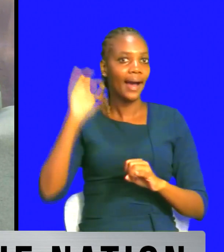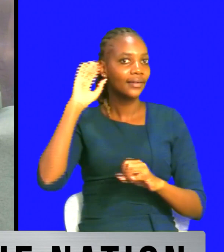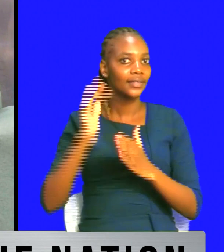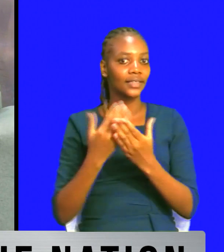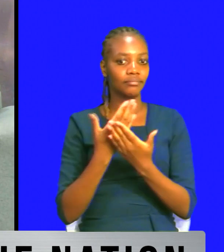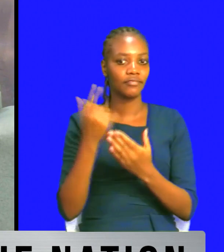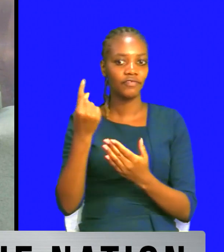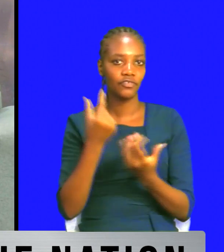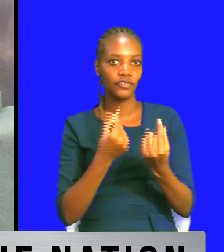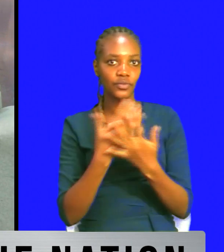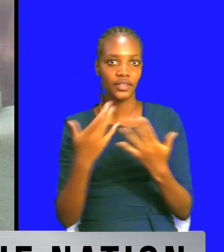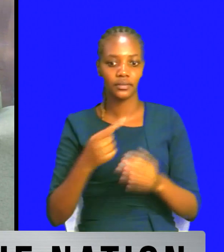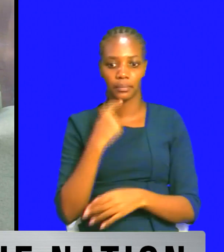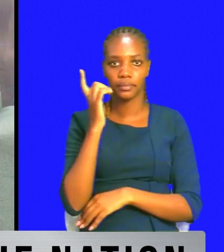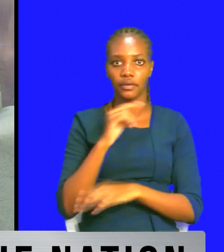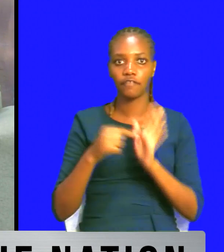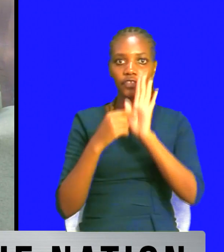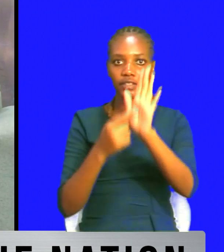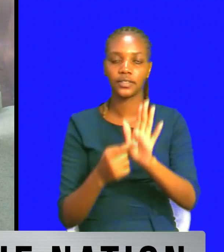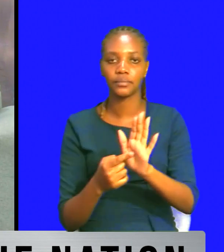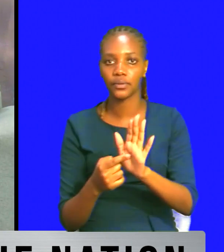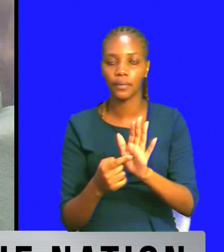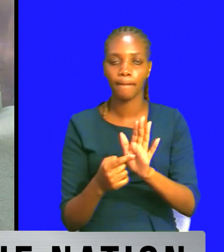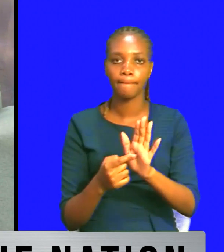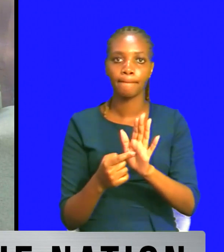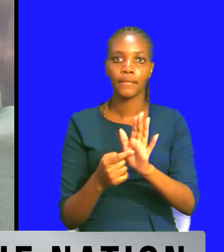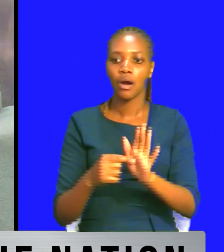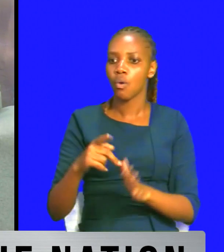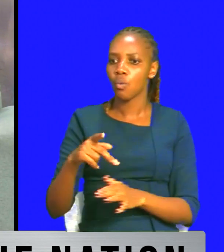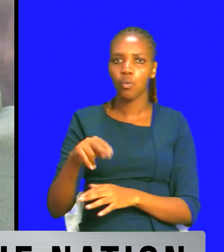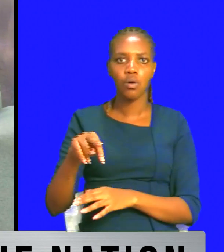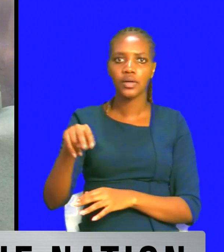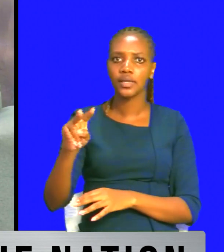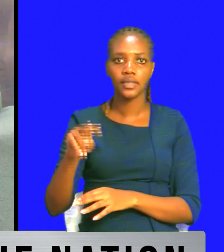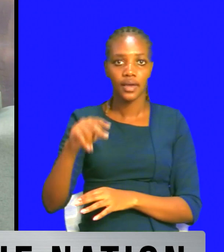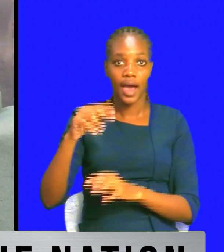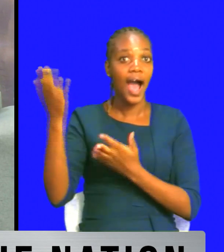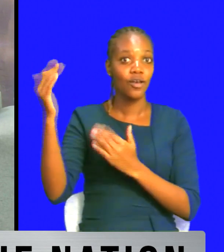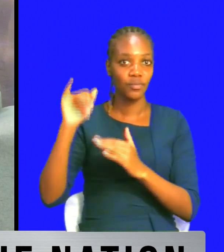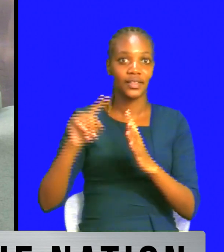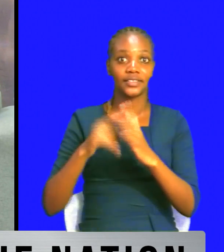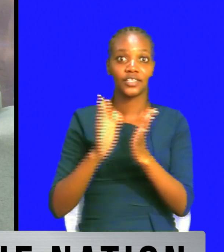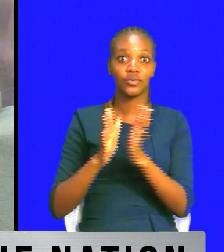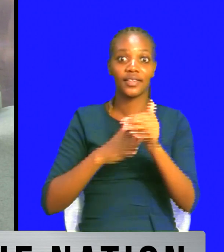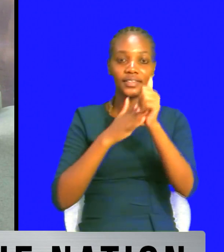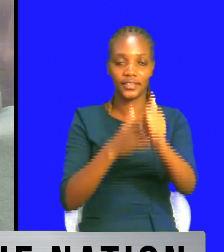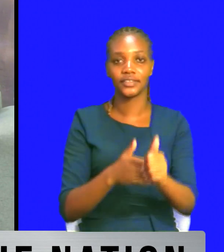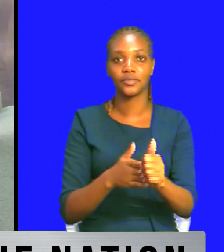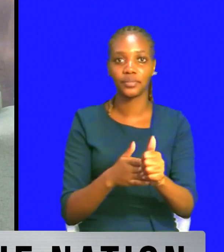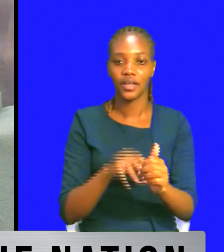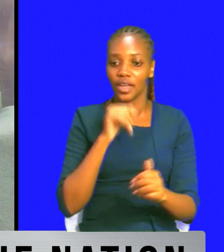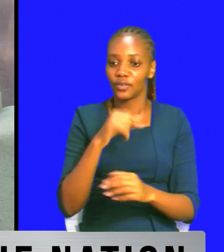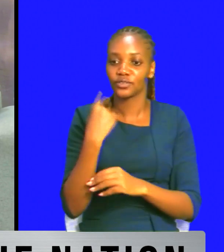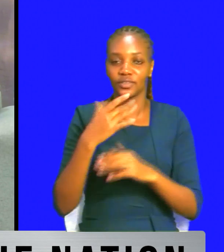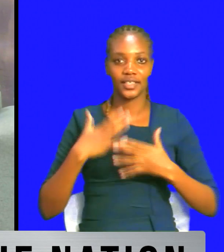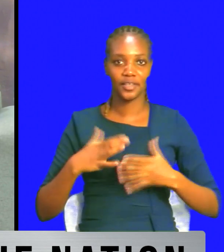mentioned. Yeah. For instance, like walking. I hope that starts then with the leadership, so that it's not just the people who